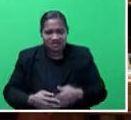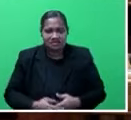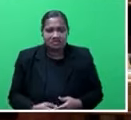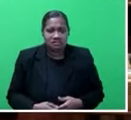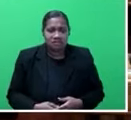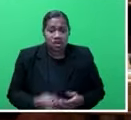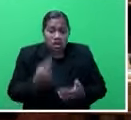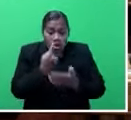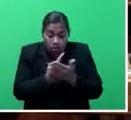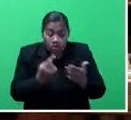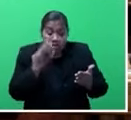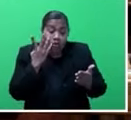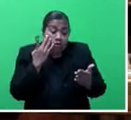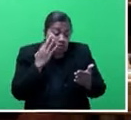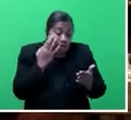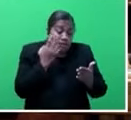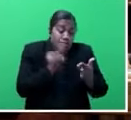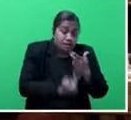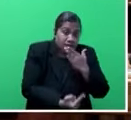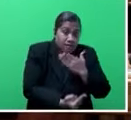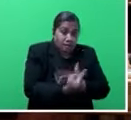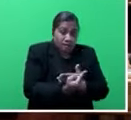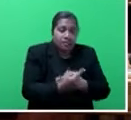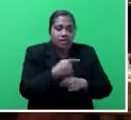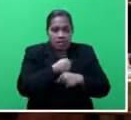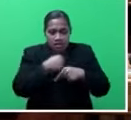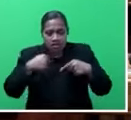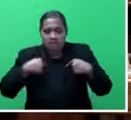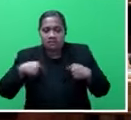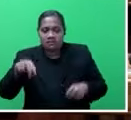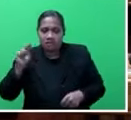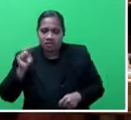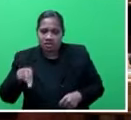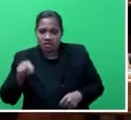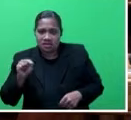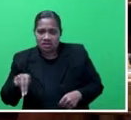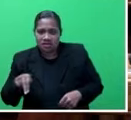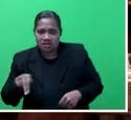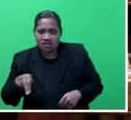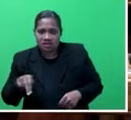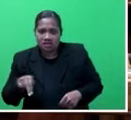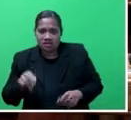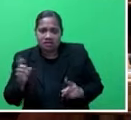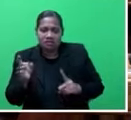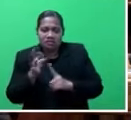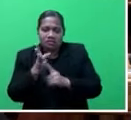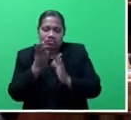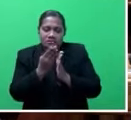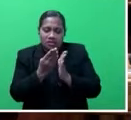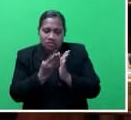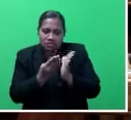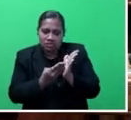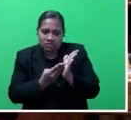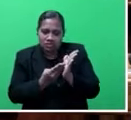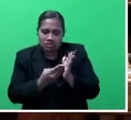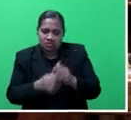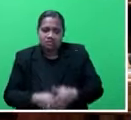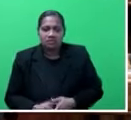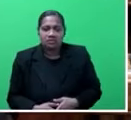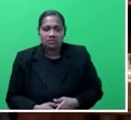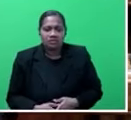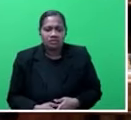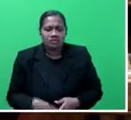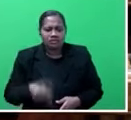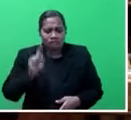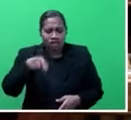Only when that happens do we need a special budget or revised budget. And that's the reason why